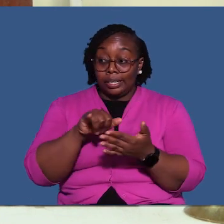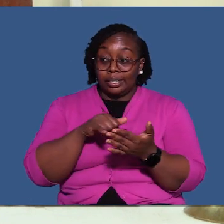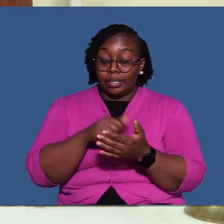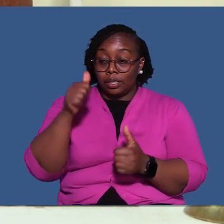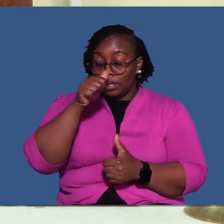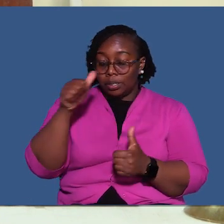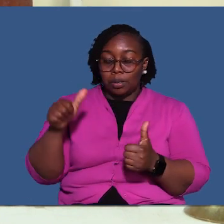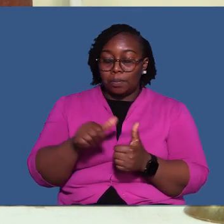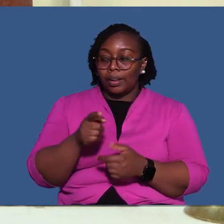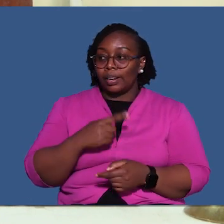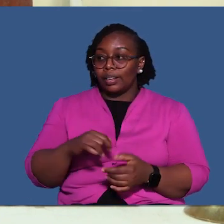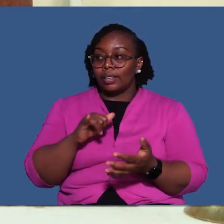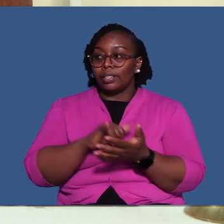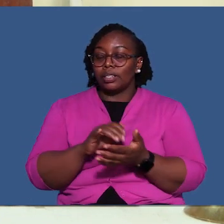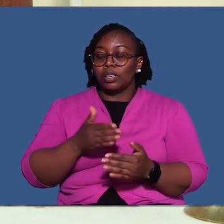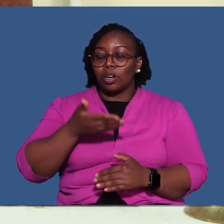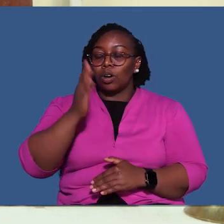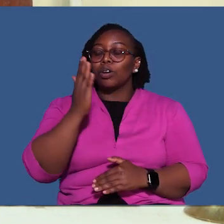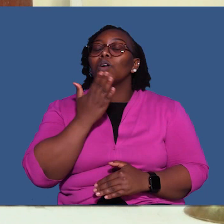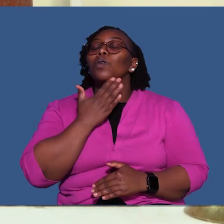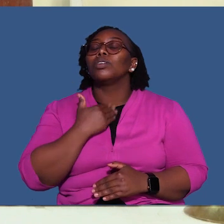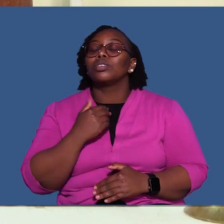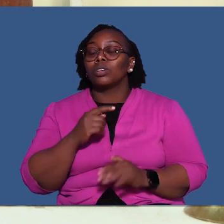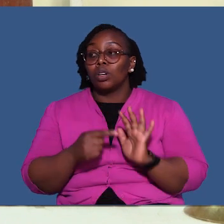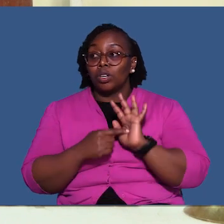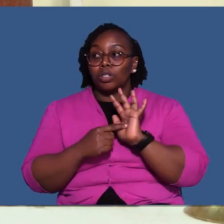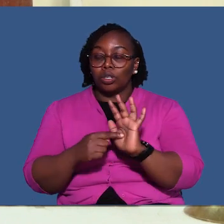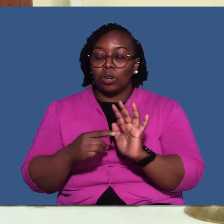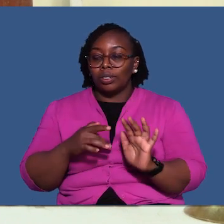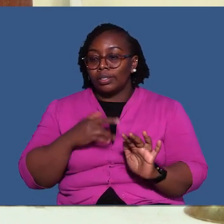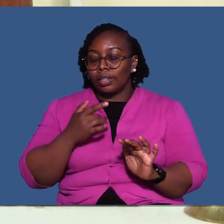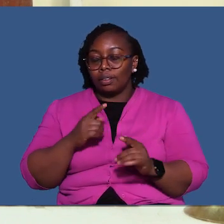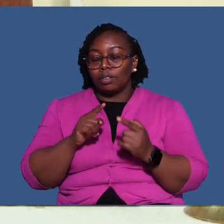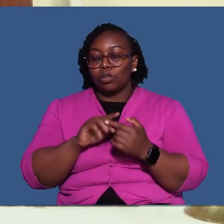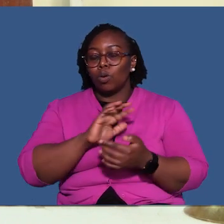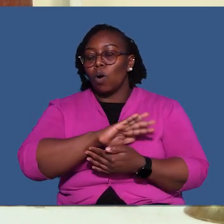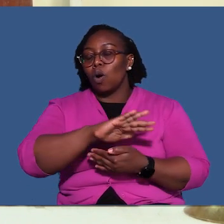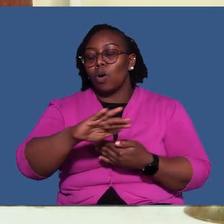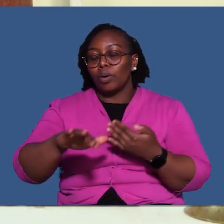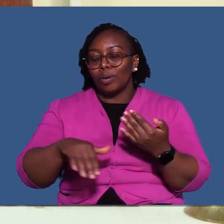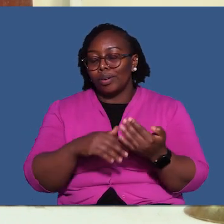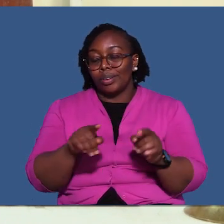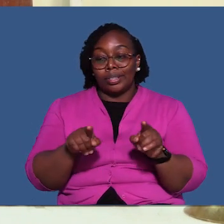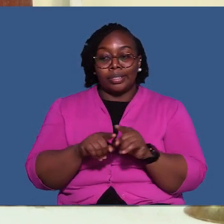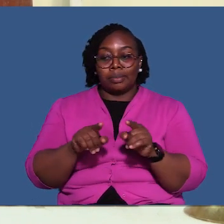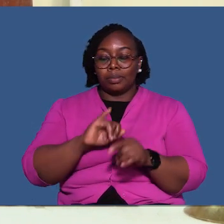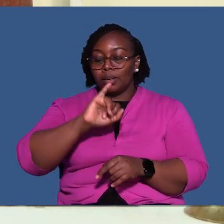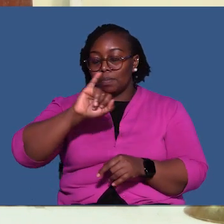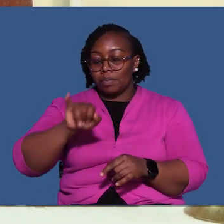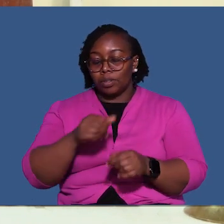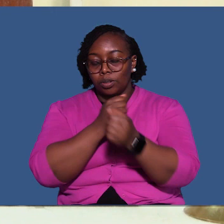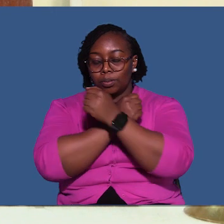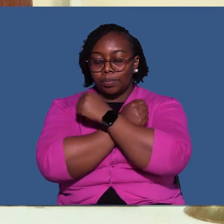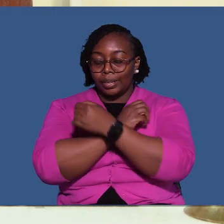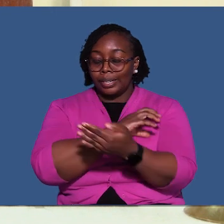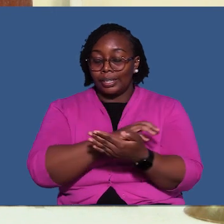that God wills to reveal himself to all. Just like John chapter 3 verse 16 tells